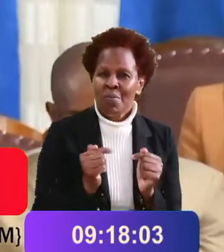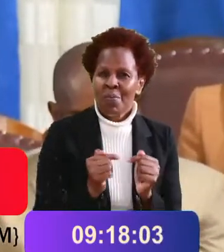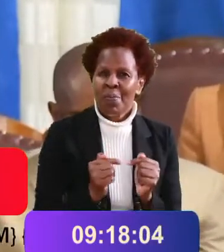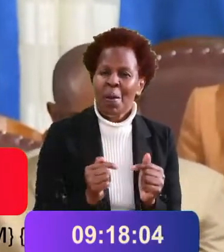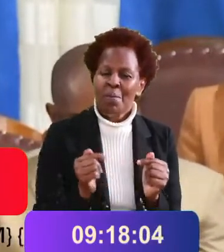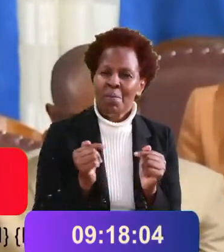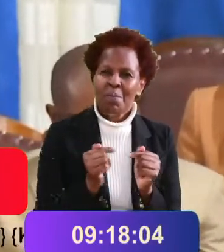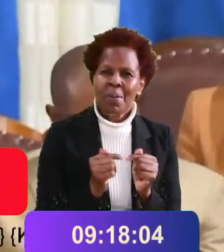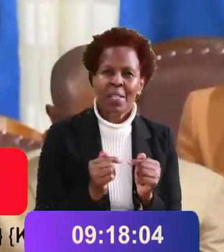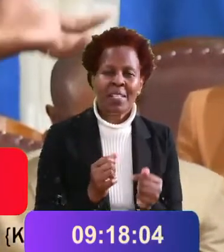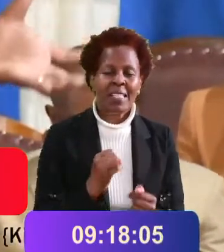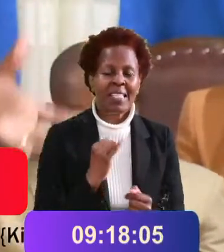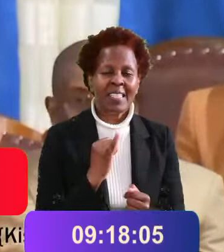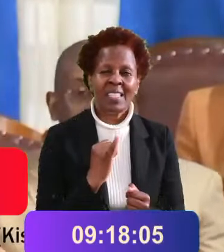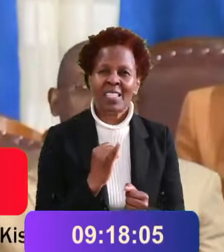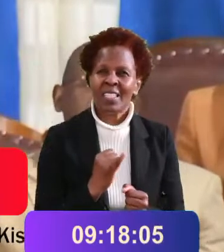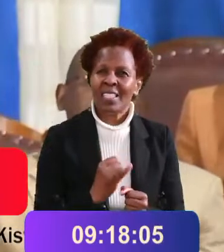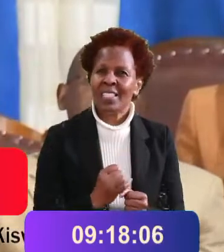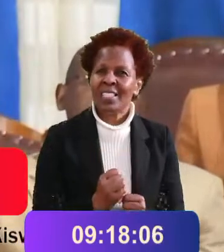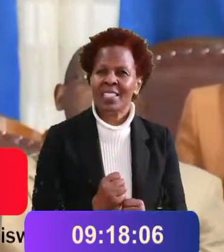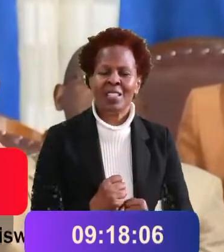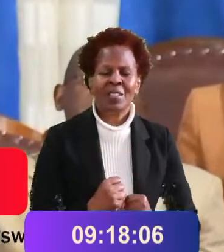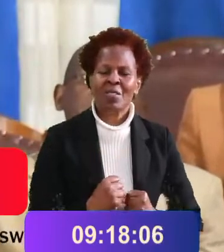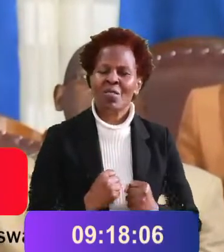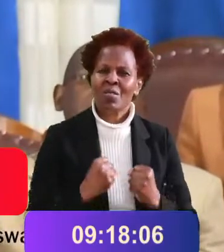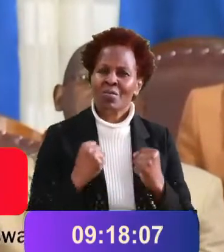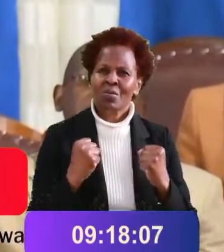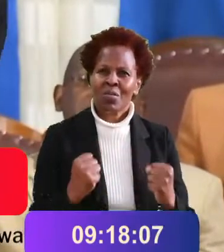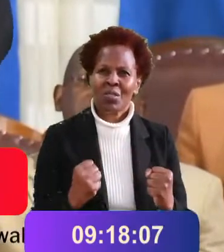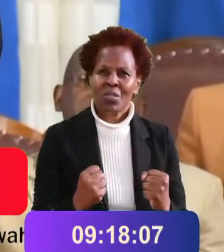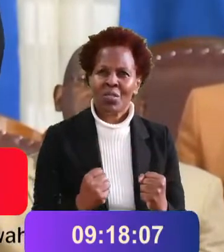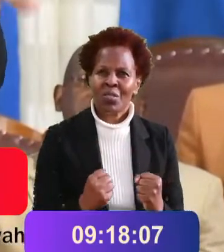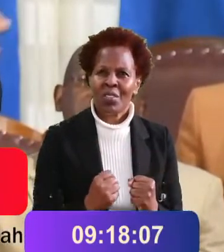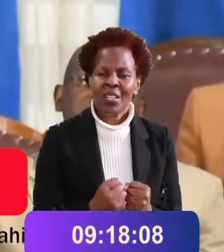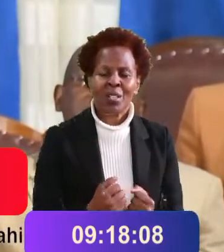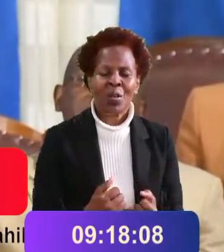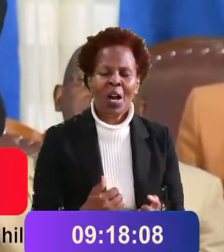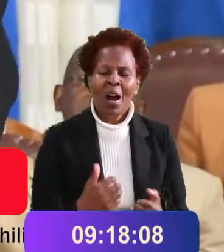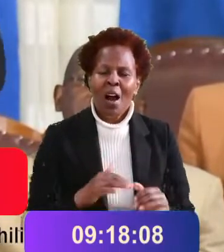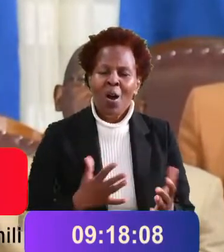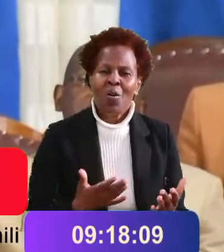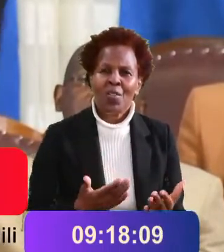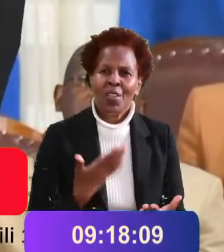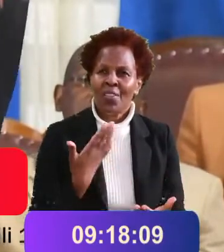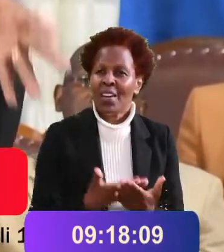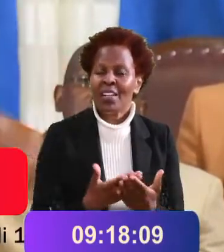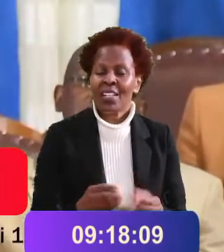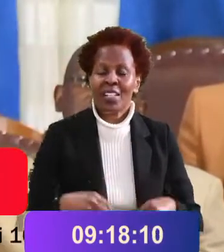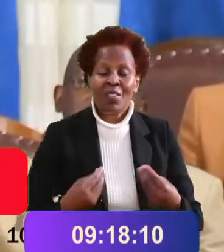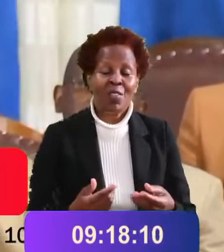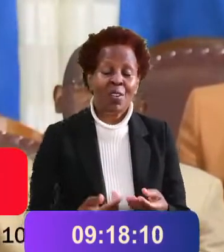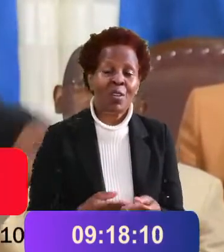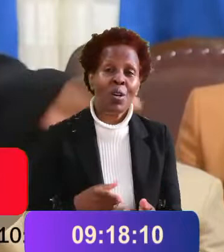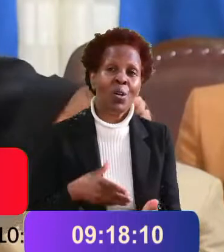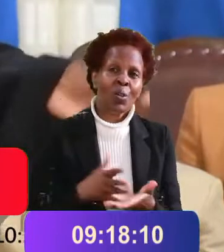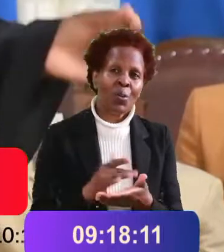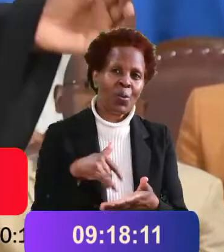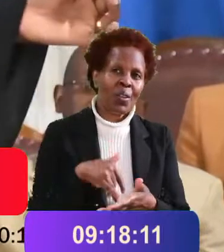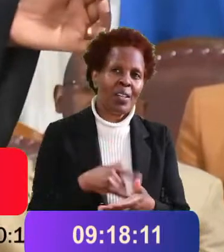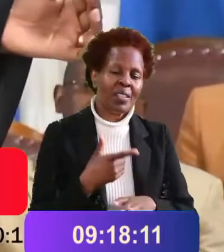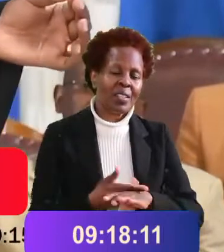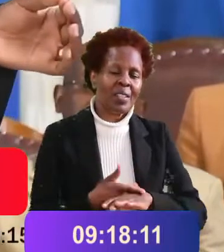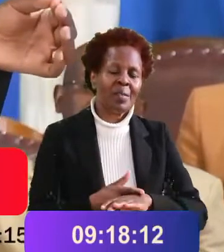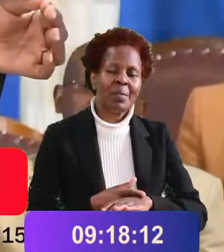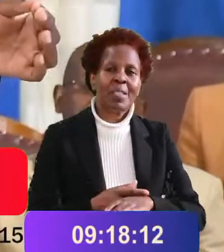Pain is such an overwhelming emotion that squeezing a thanksgiving out in a season of pain is a hard